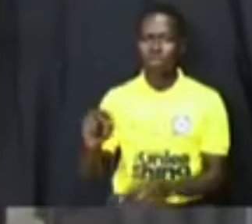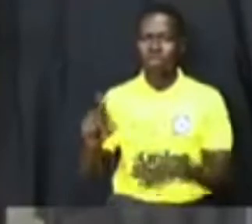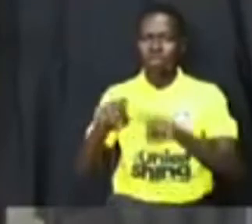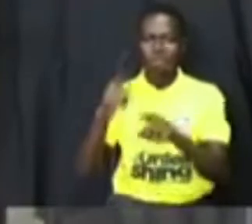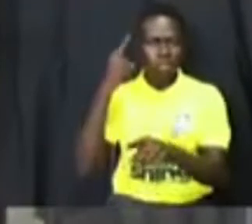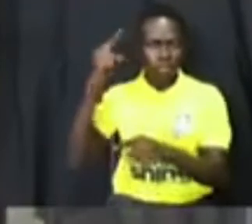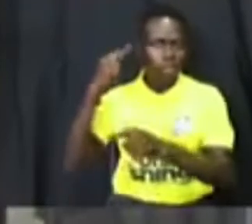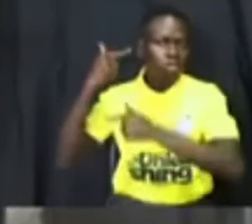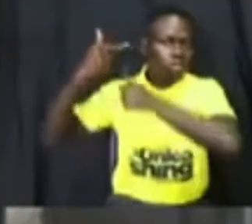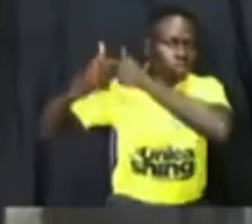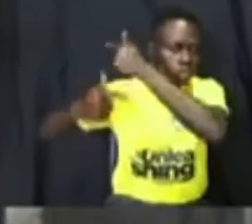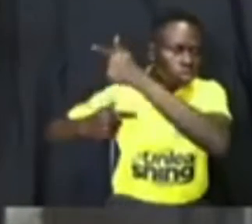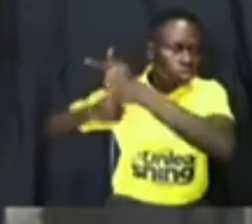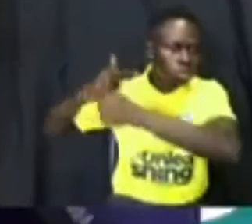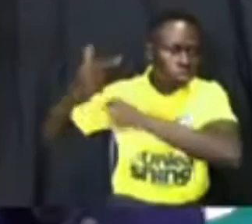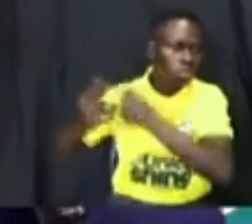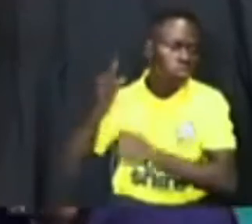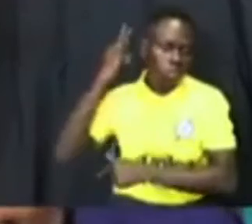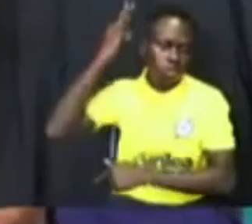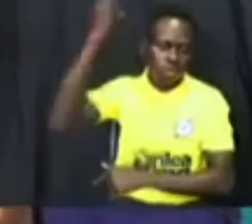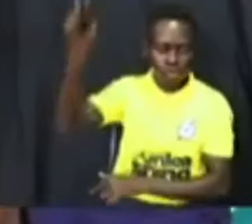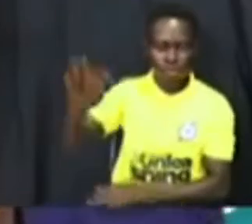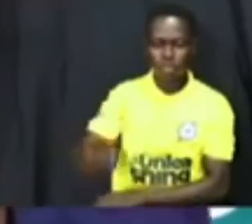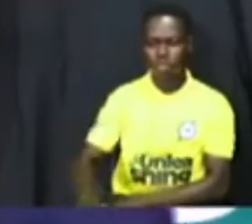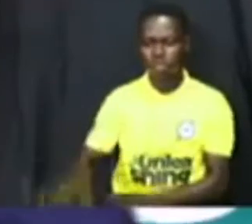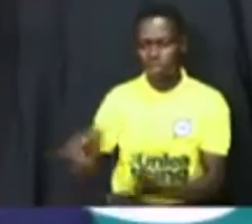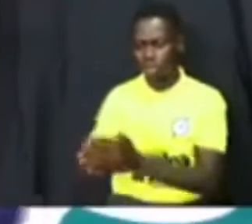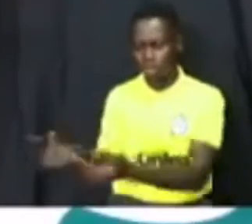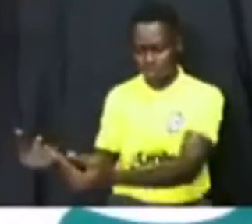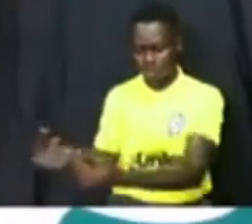journey that will come after us.